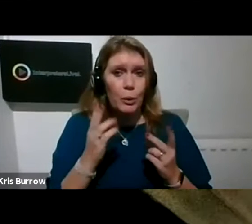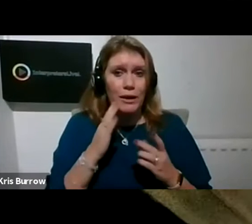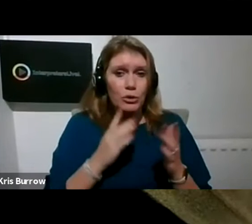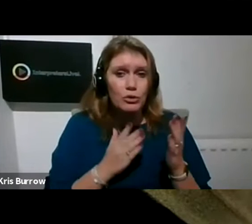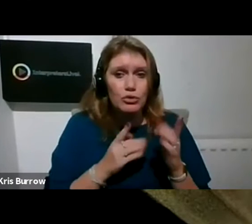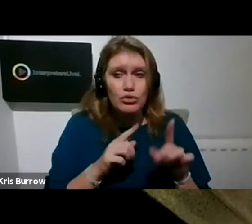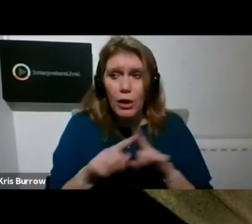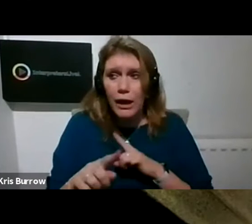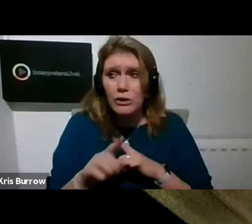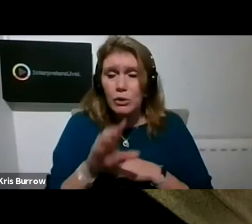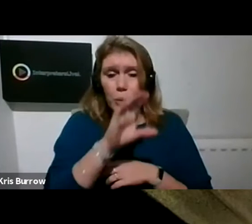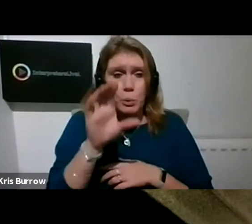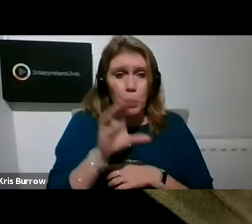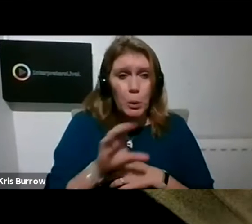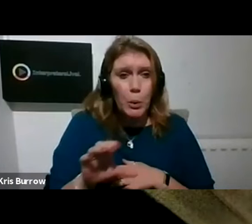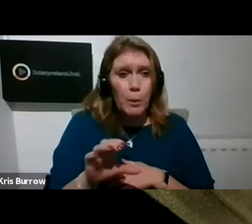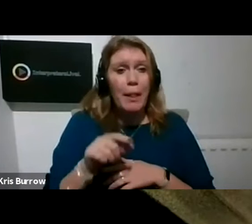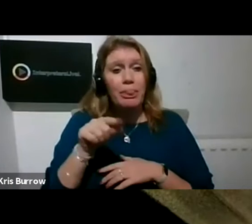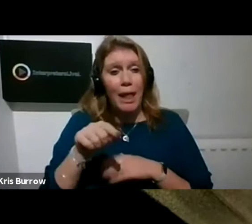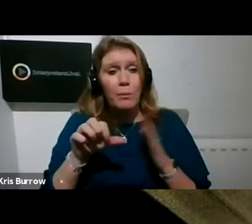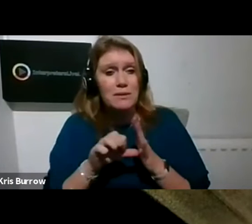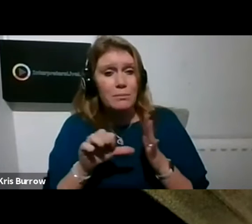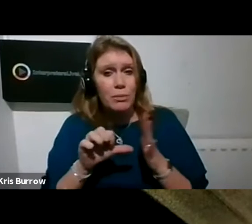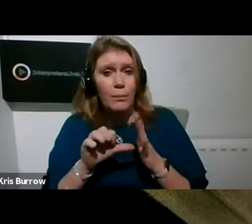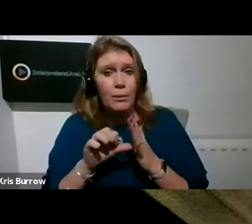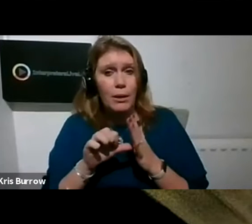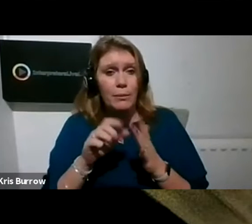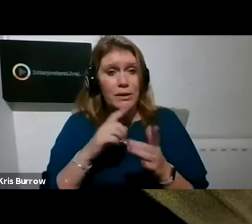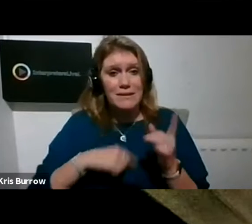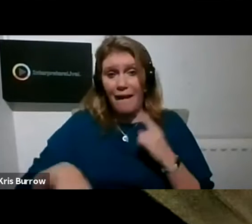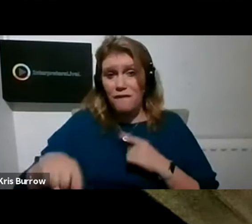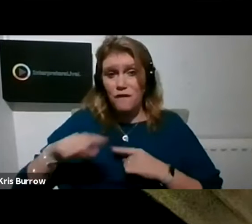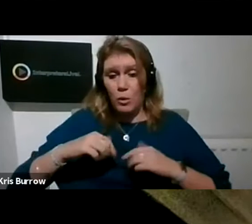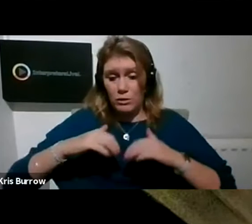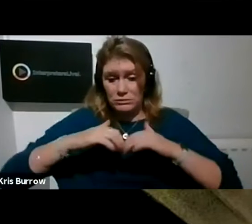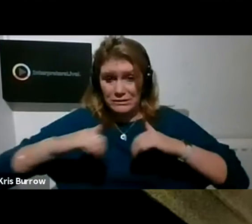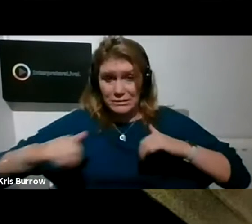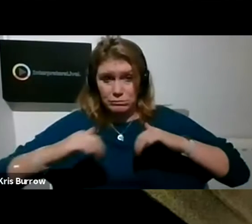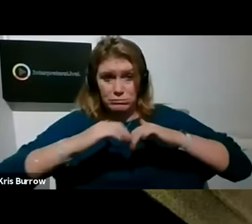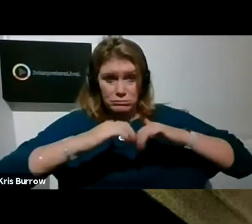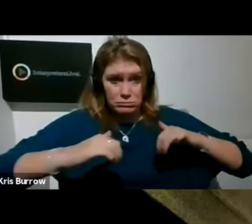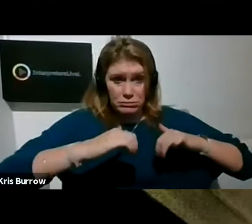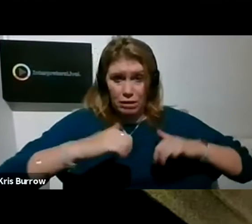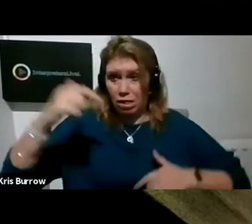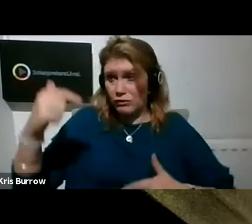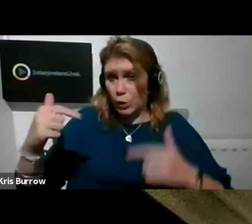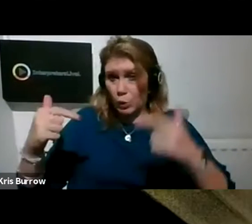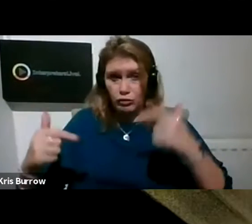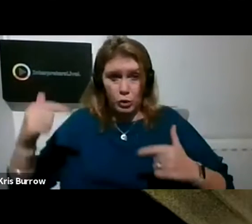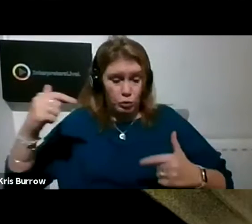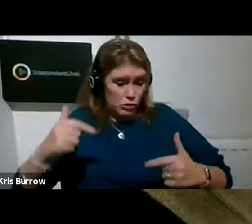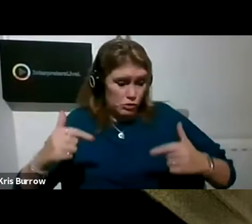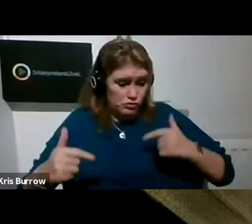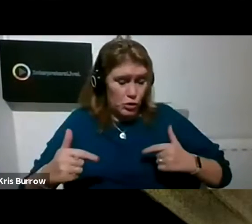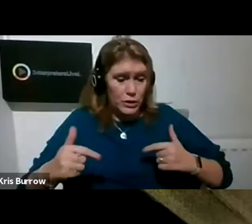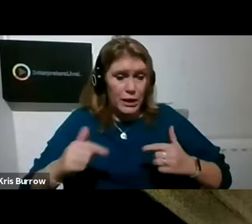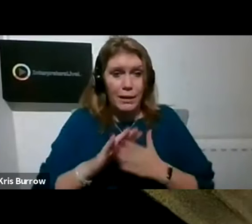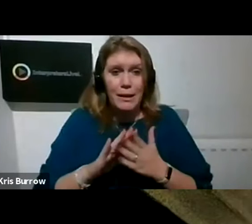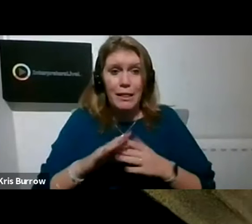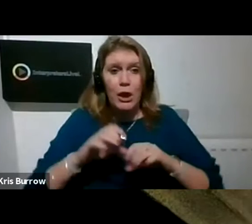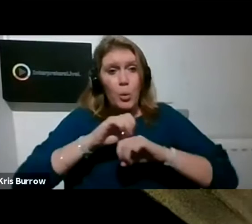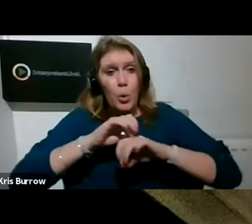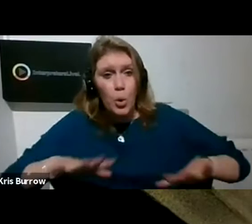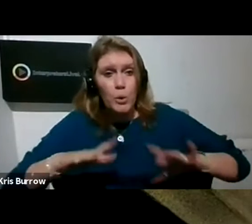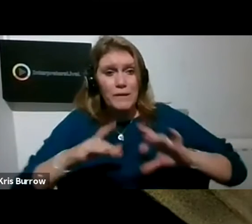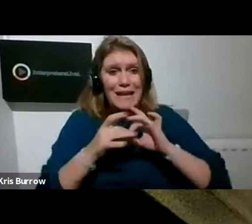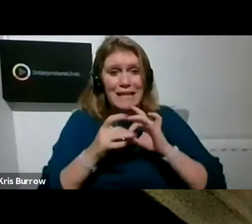know, that became the sort of stumbling block, is everybody was recording parts separately and you lose the interaction,